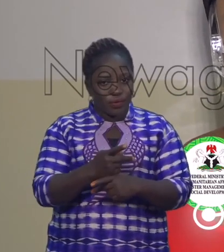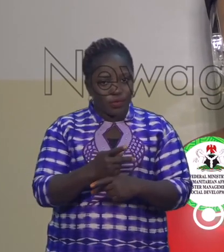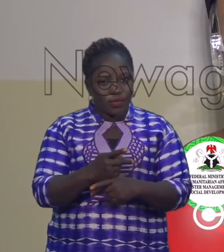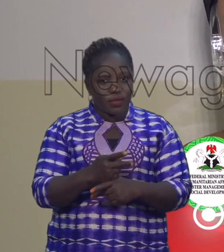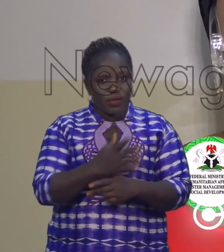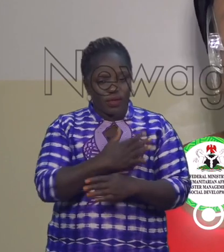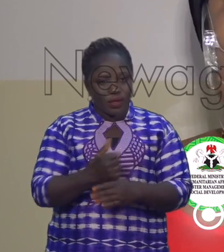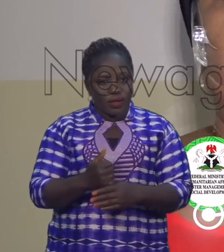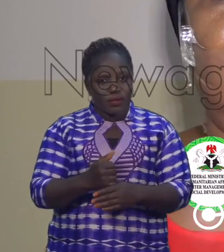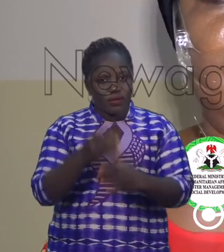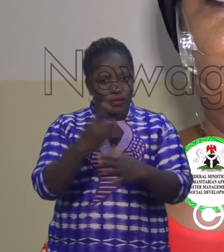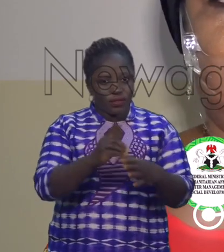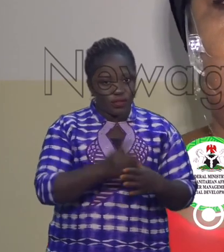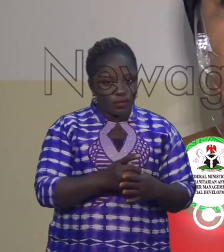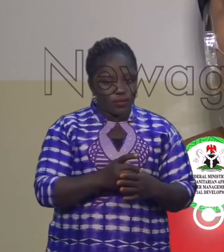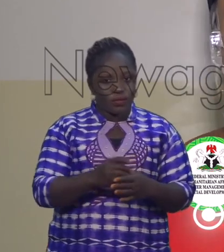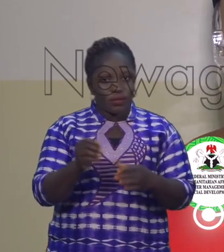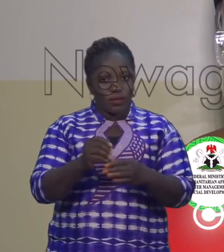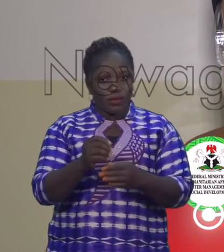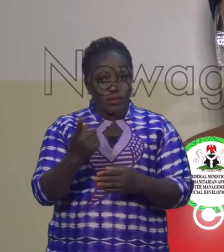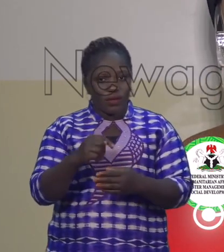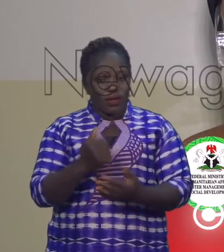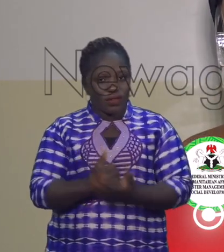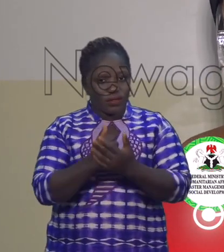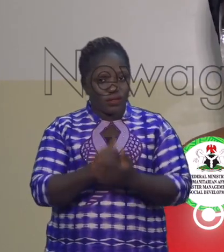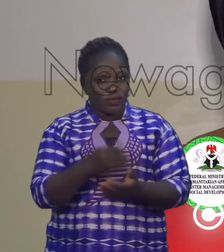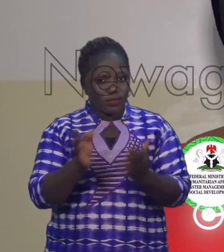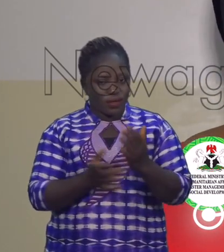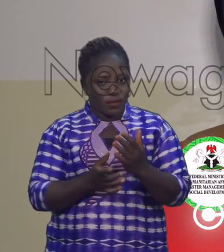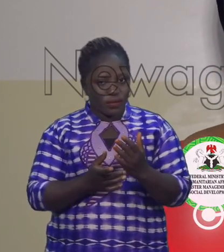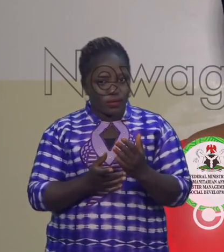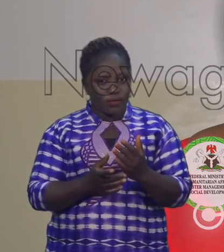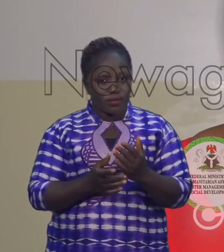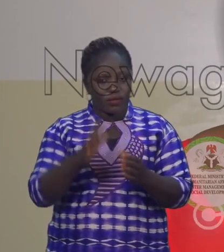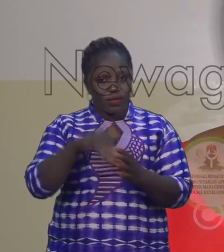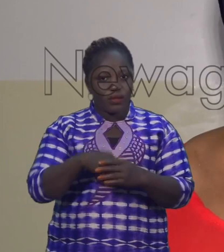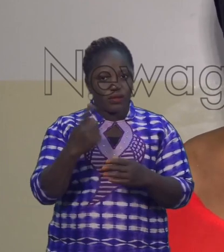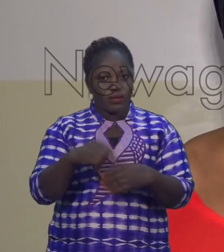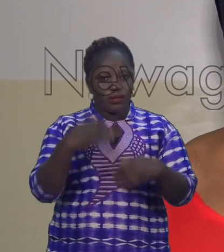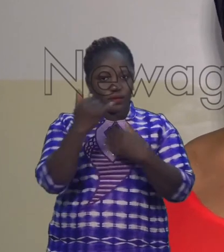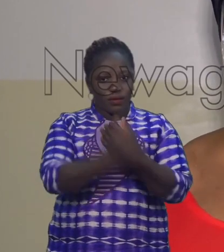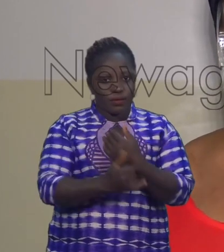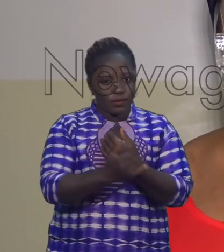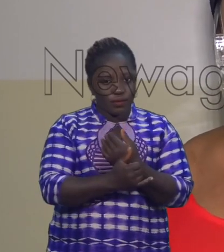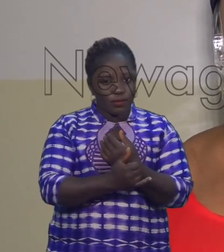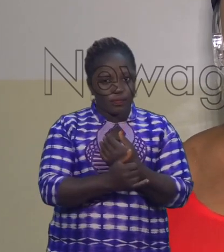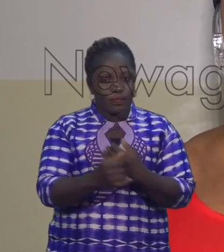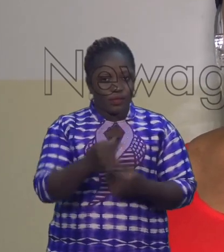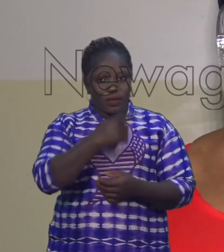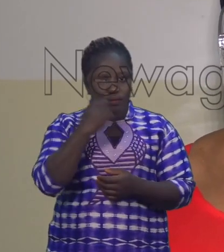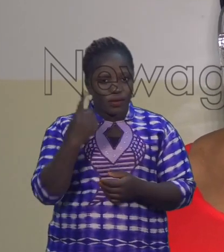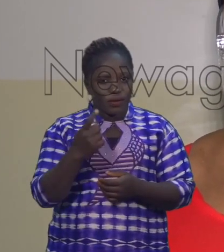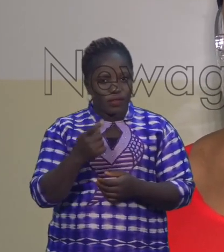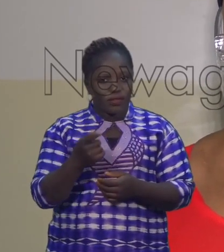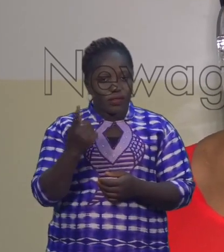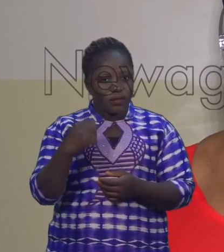produce, procure and distribute assistive technologies in the country.